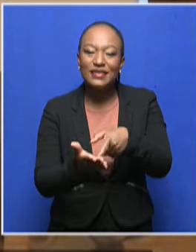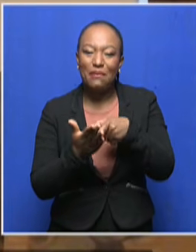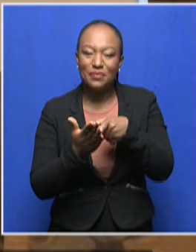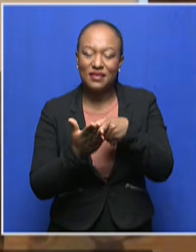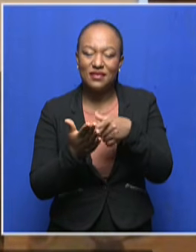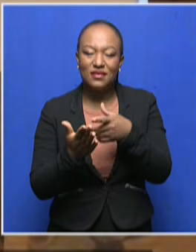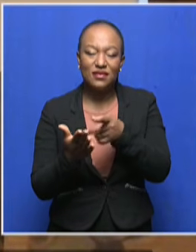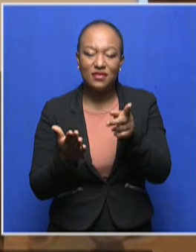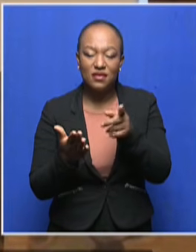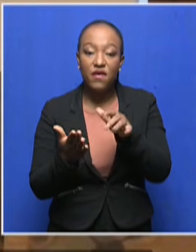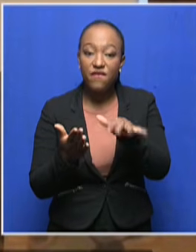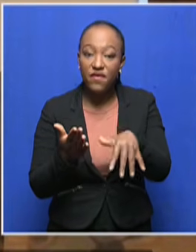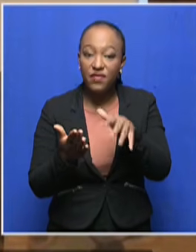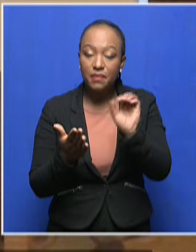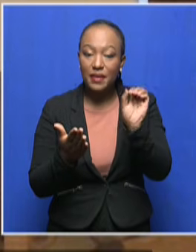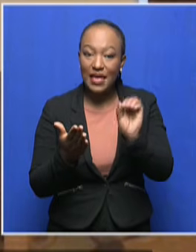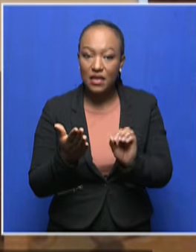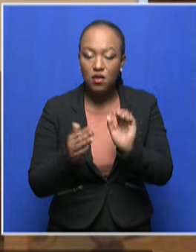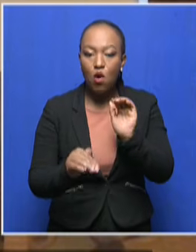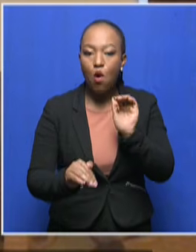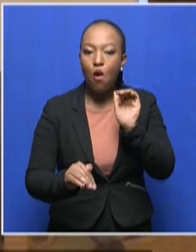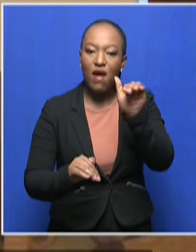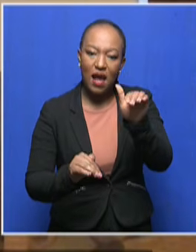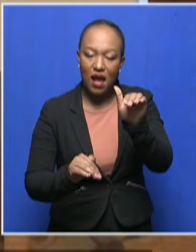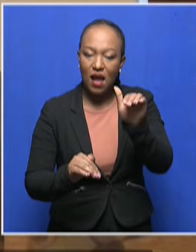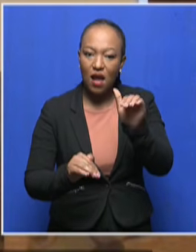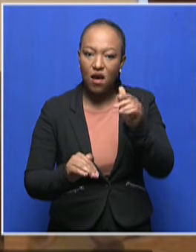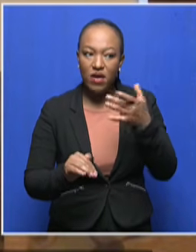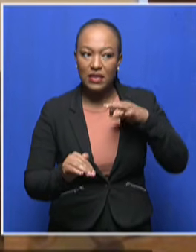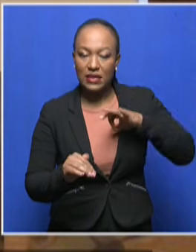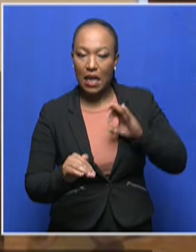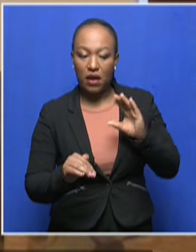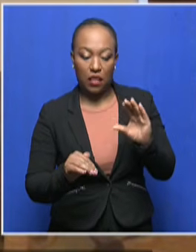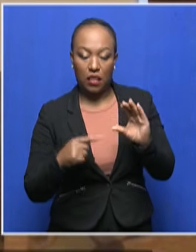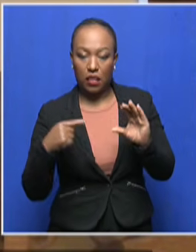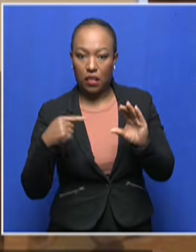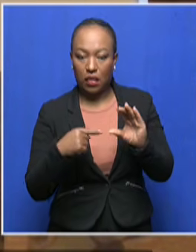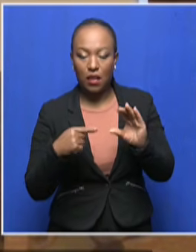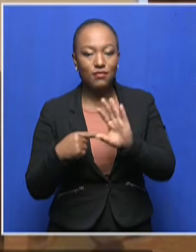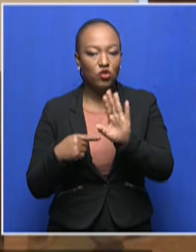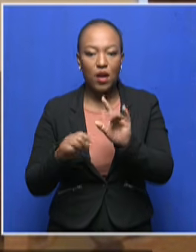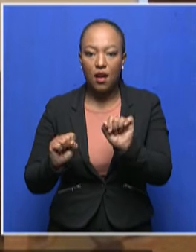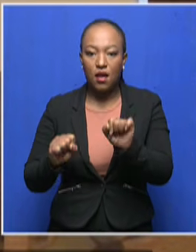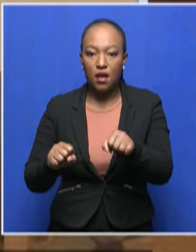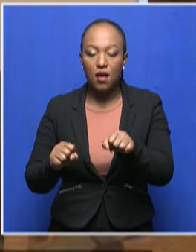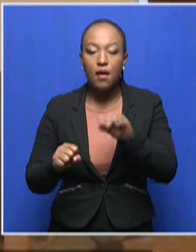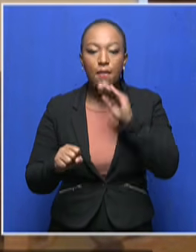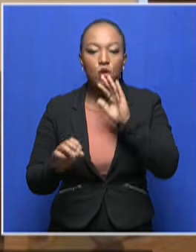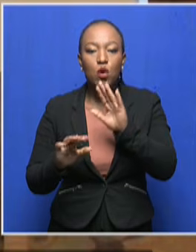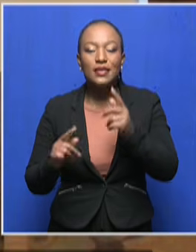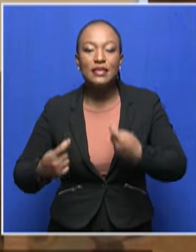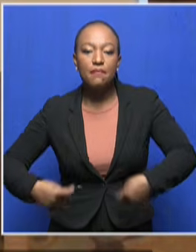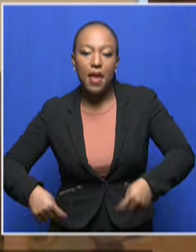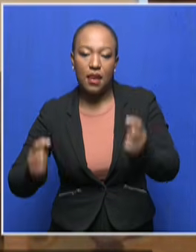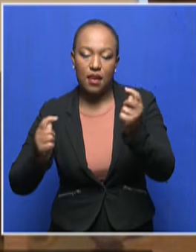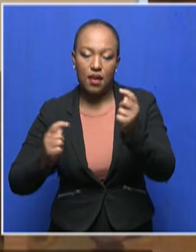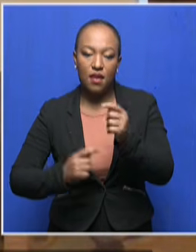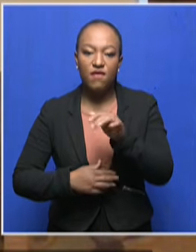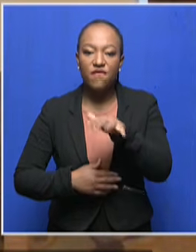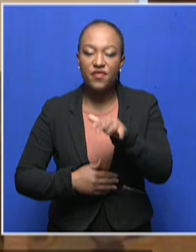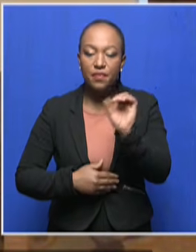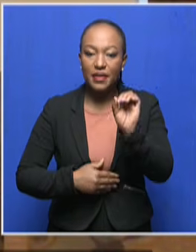more than 15% of unsecured debt, then it's something that you really need to be conscious of. It's not an absolute. It's not saying that you mustn't spend more than 15%. It's